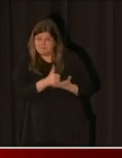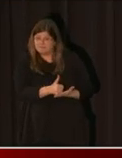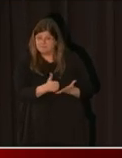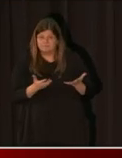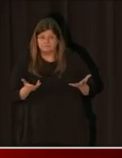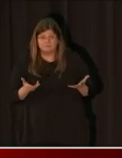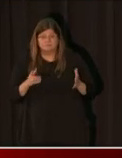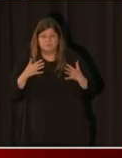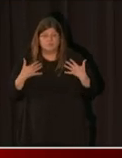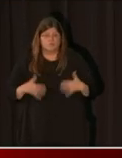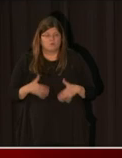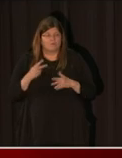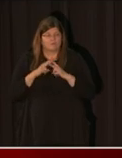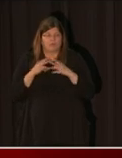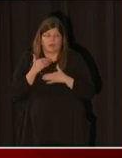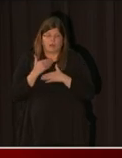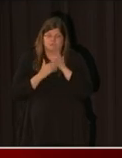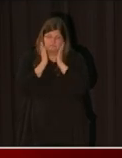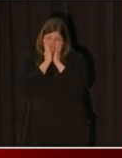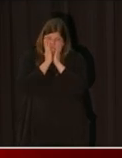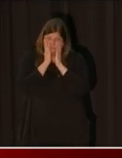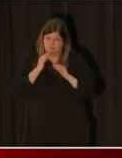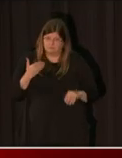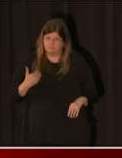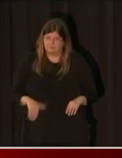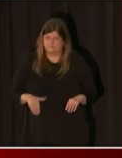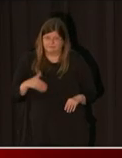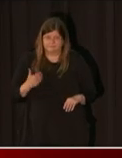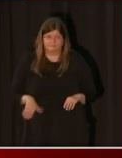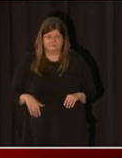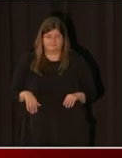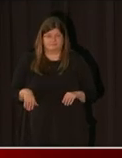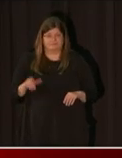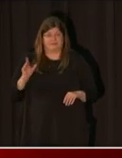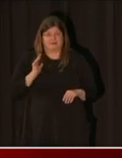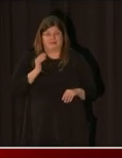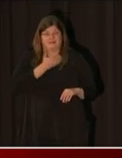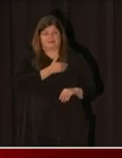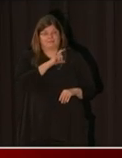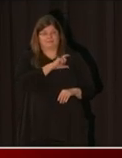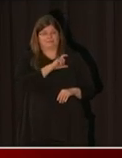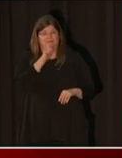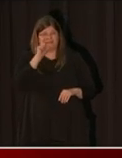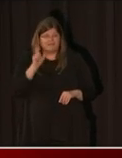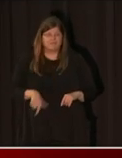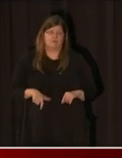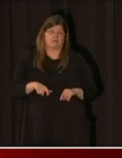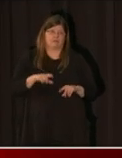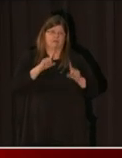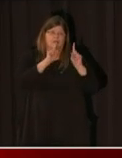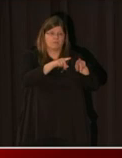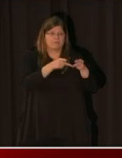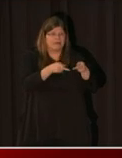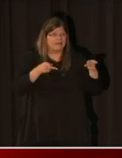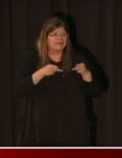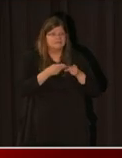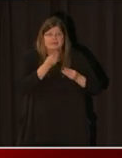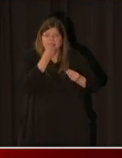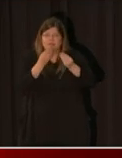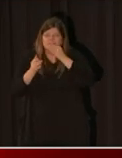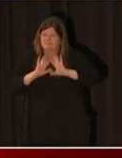gracious, is that it prevents our officers from having to go in and out of some of the establishments where they might have to put on their personal protective